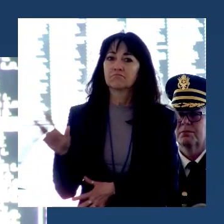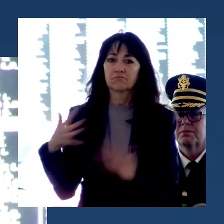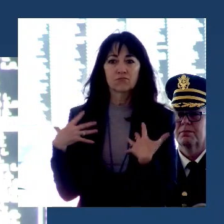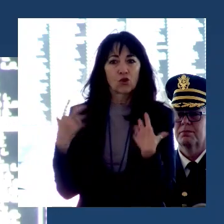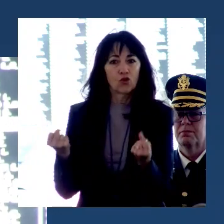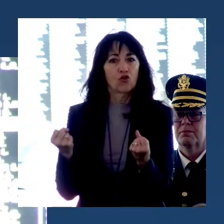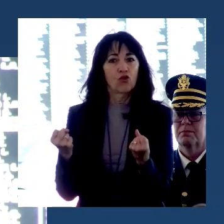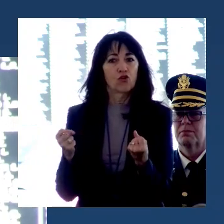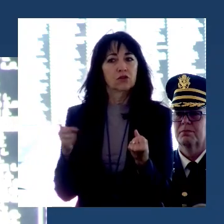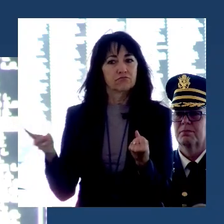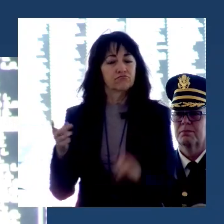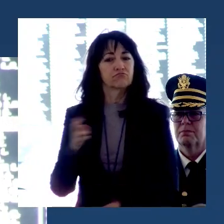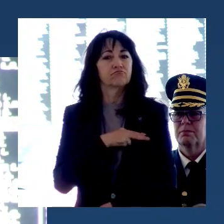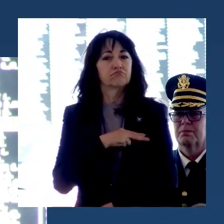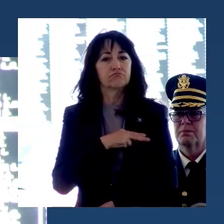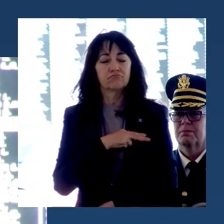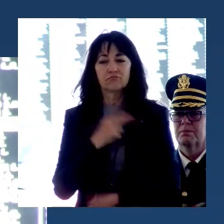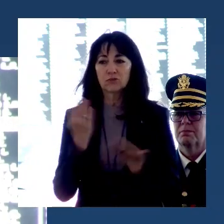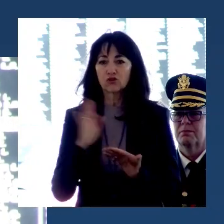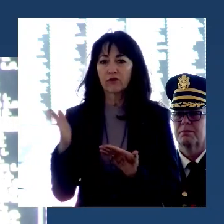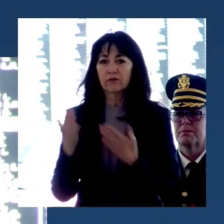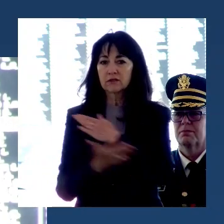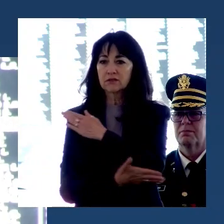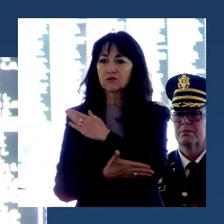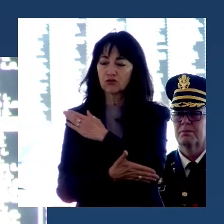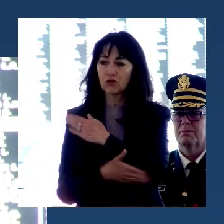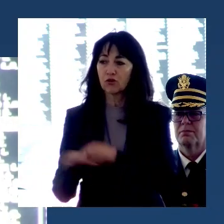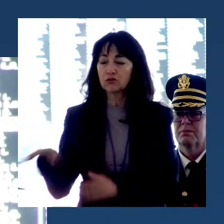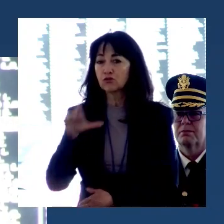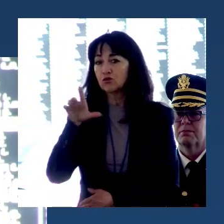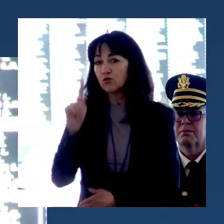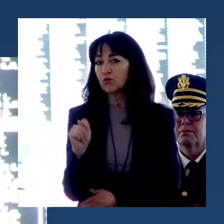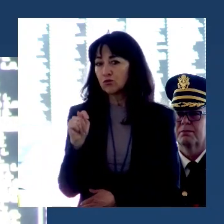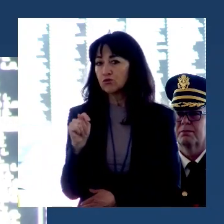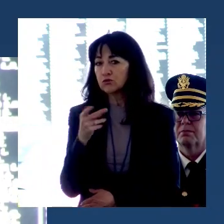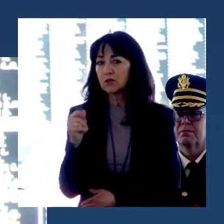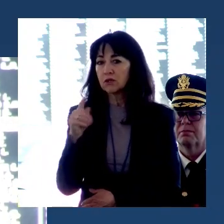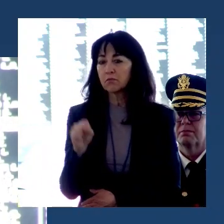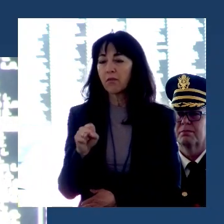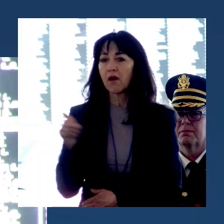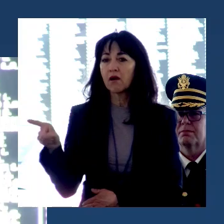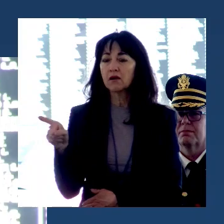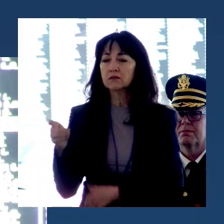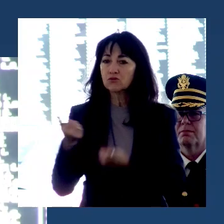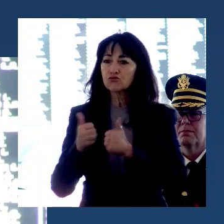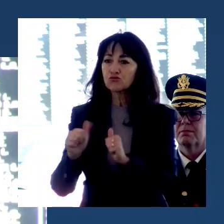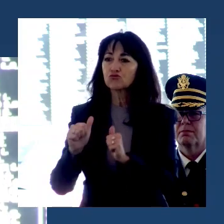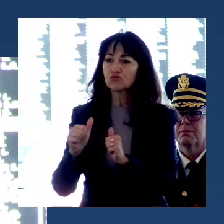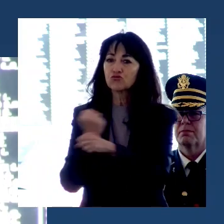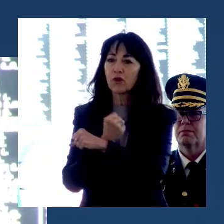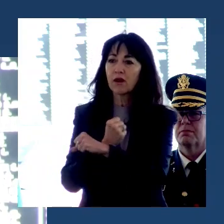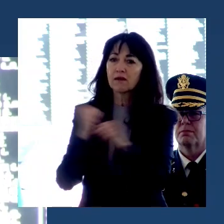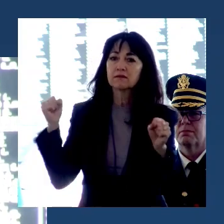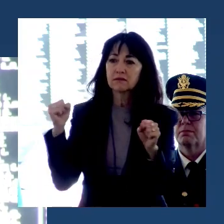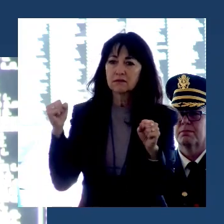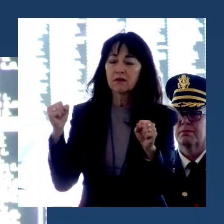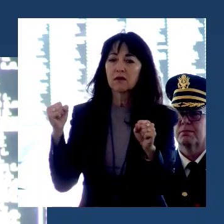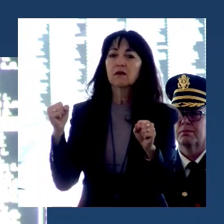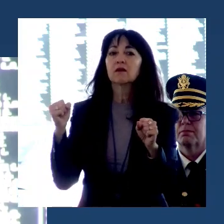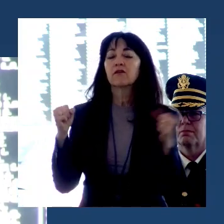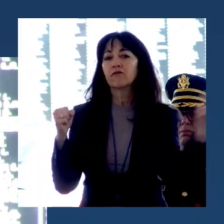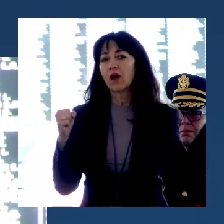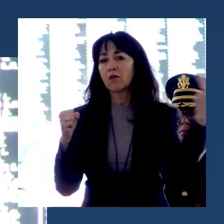country. Lieutenant Potts was attempting to rescue a downed Air Force pilot when his plane was hit with hostile